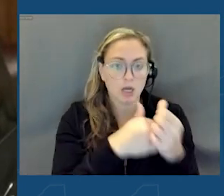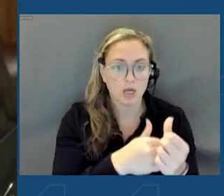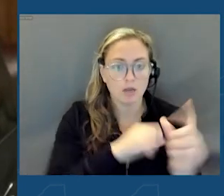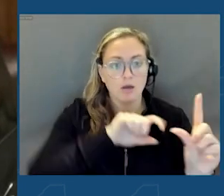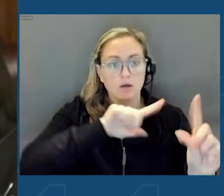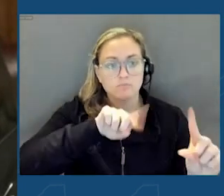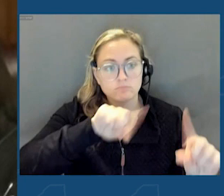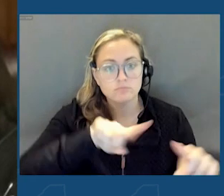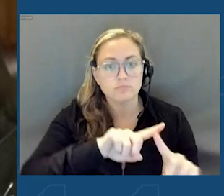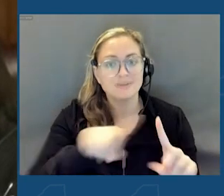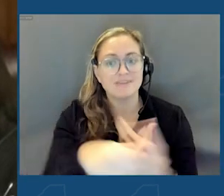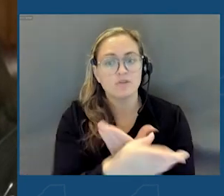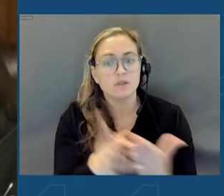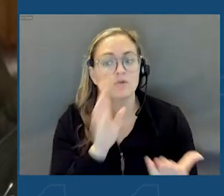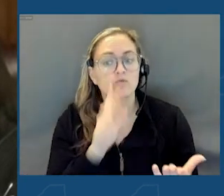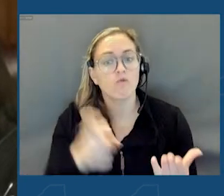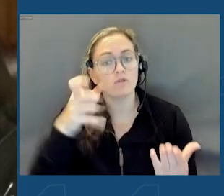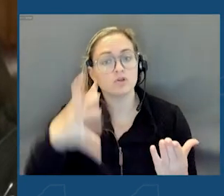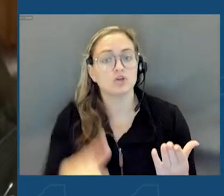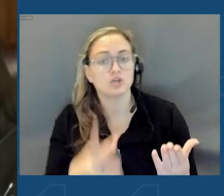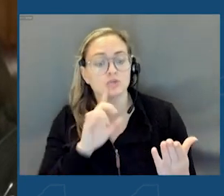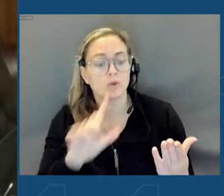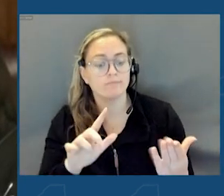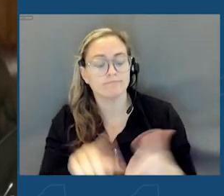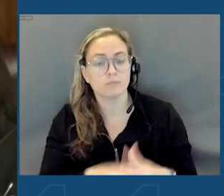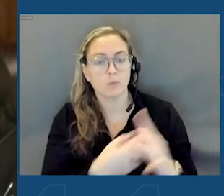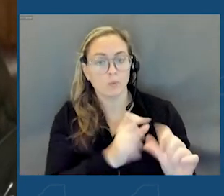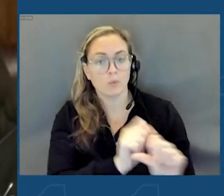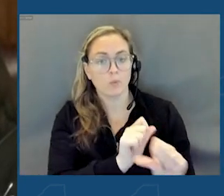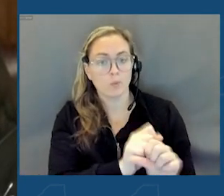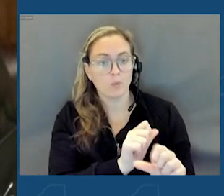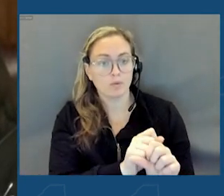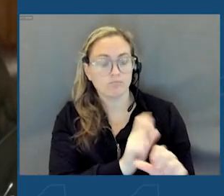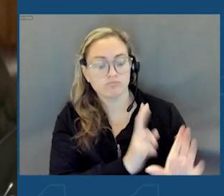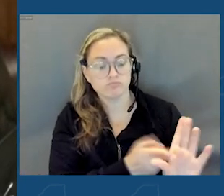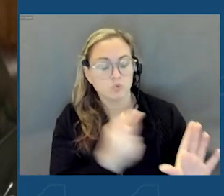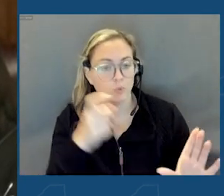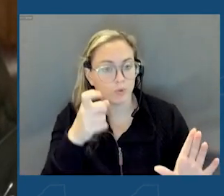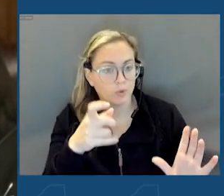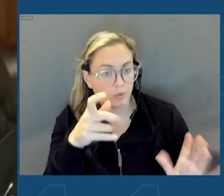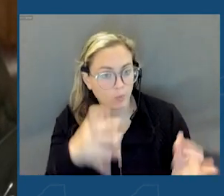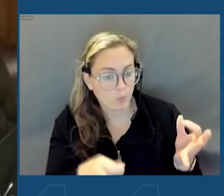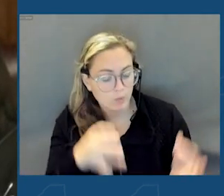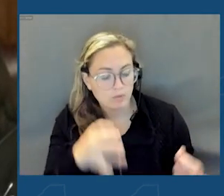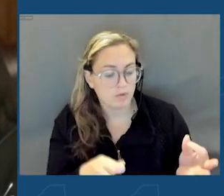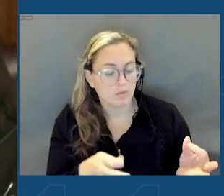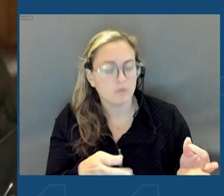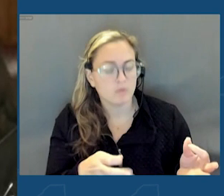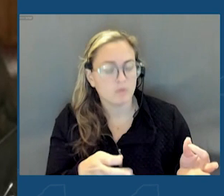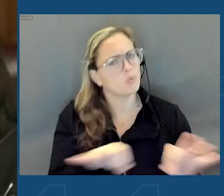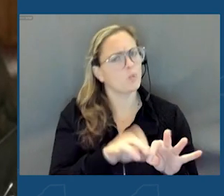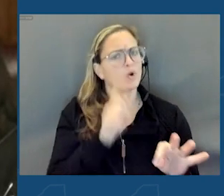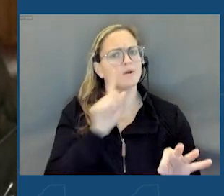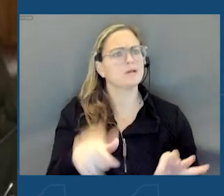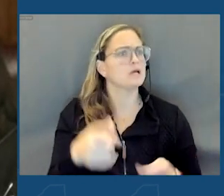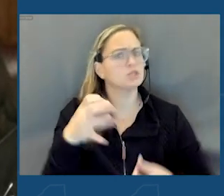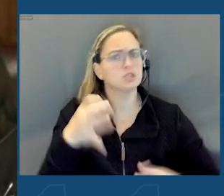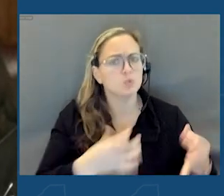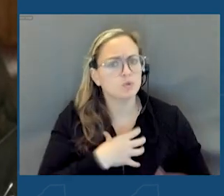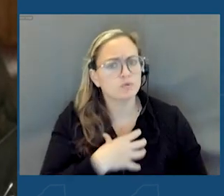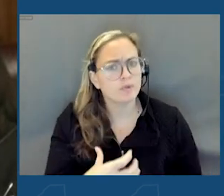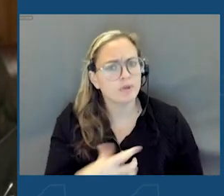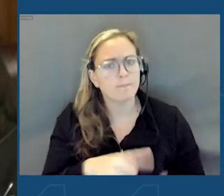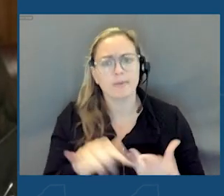of judges of this court, which emphasizes the important role served not just by the Court of Appeals, but by New